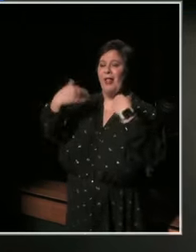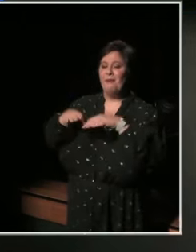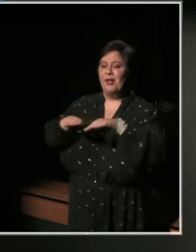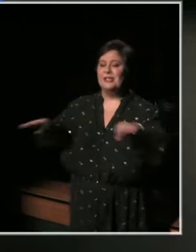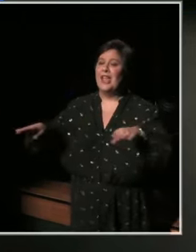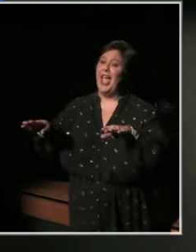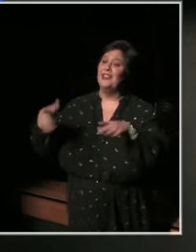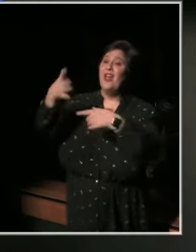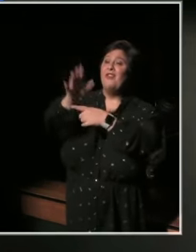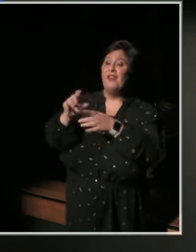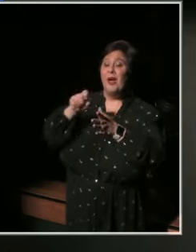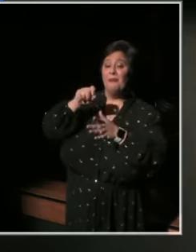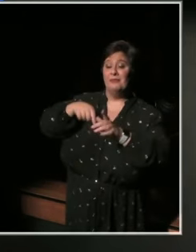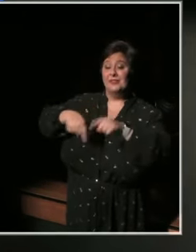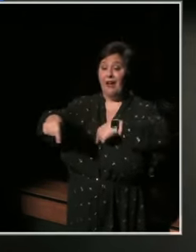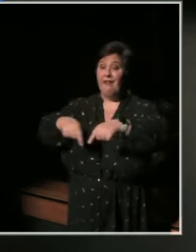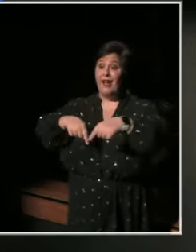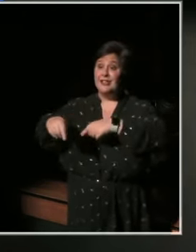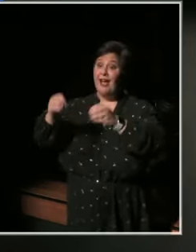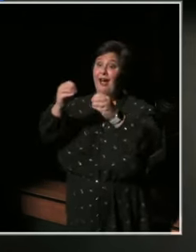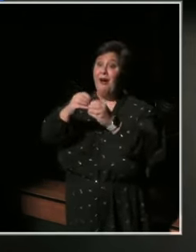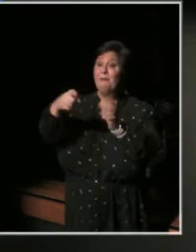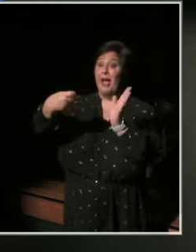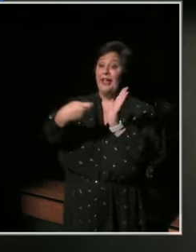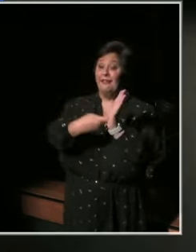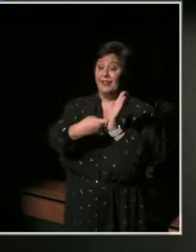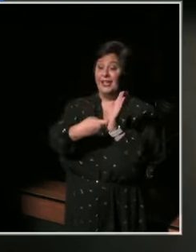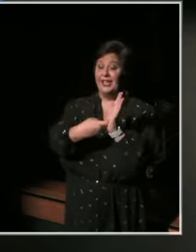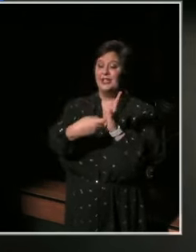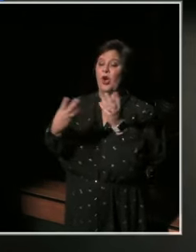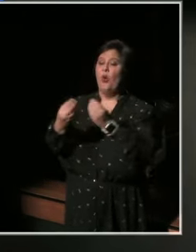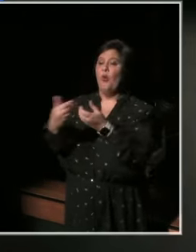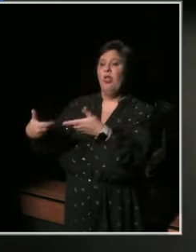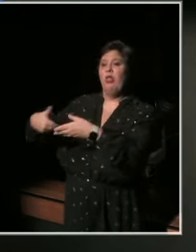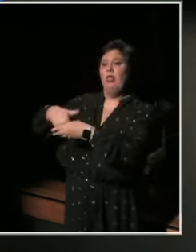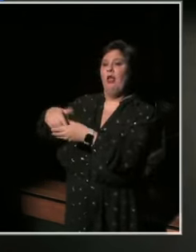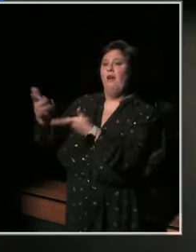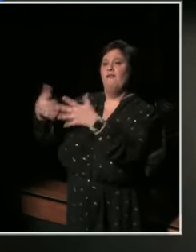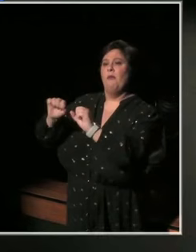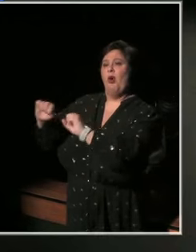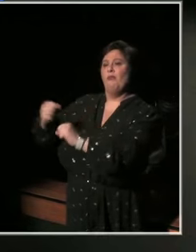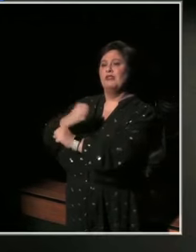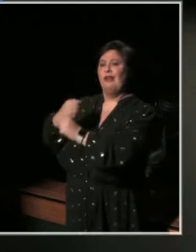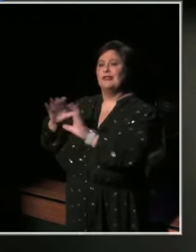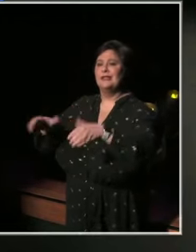Dave, the film's director, Becky Reed, with members of the production team.